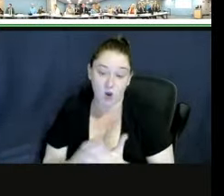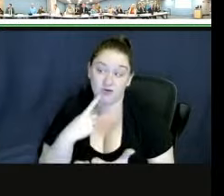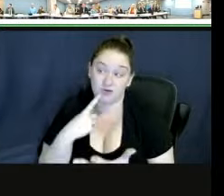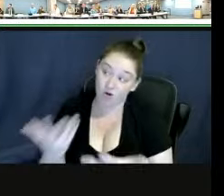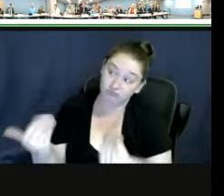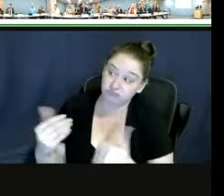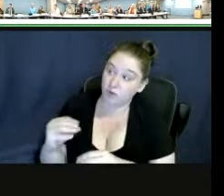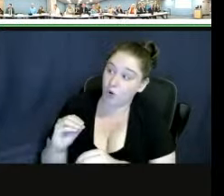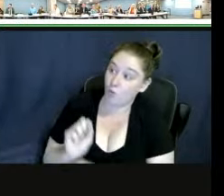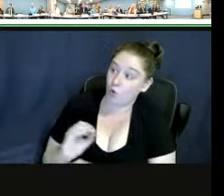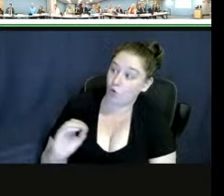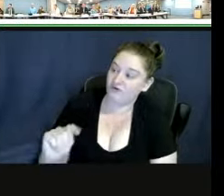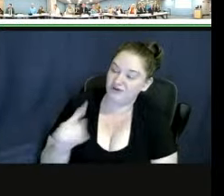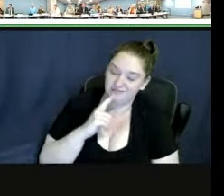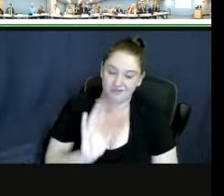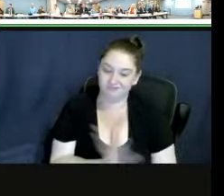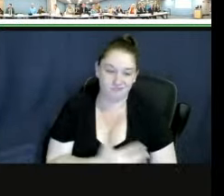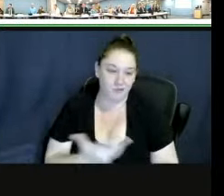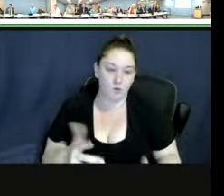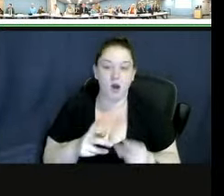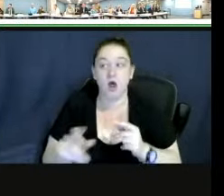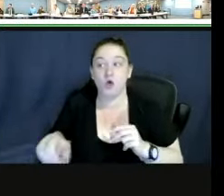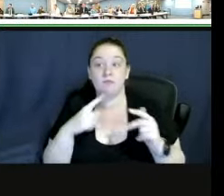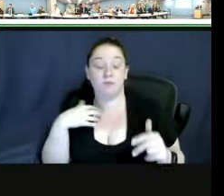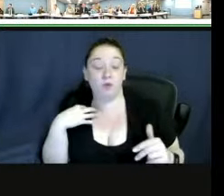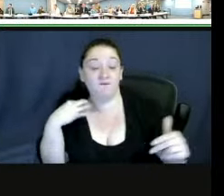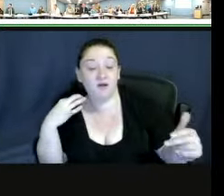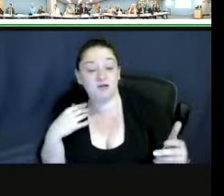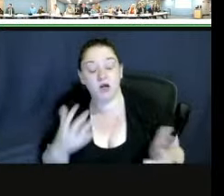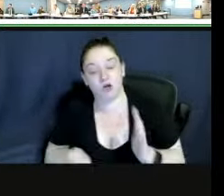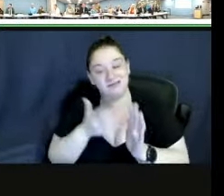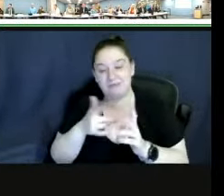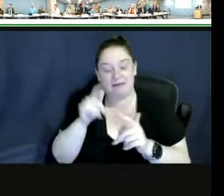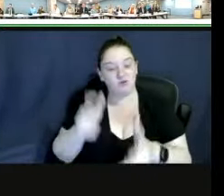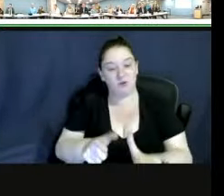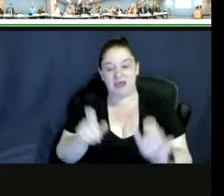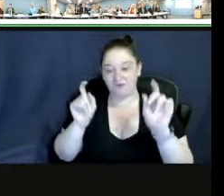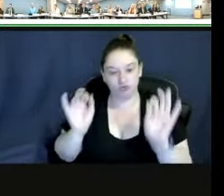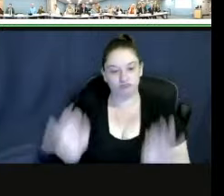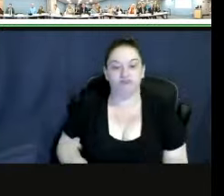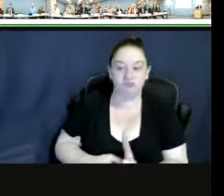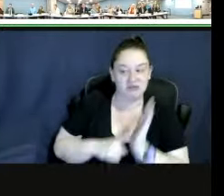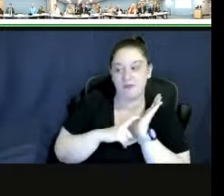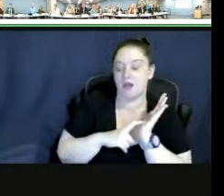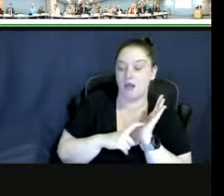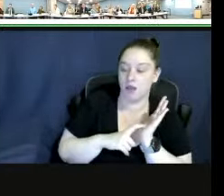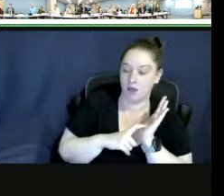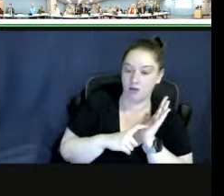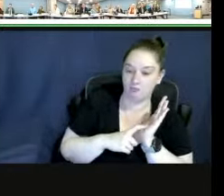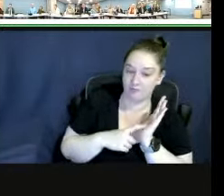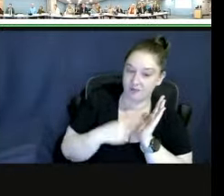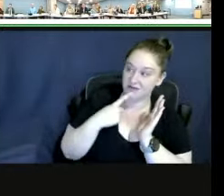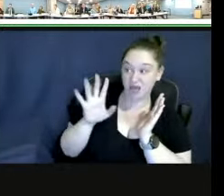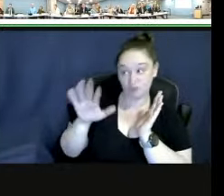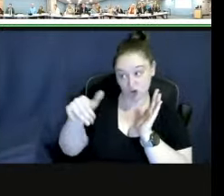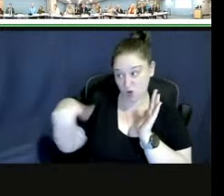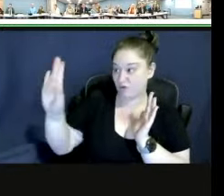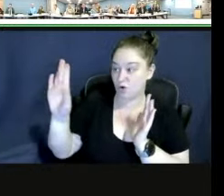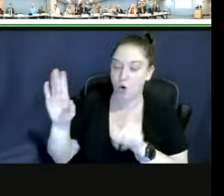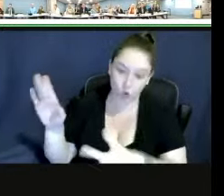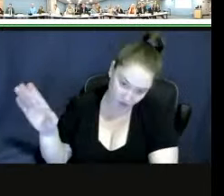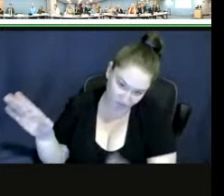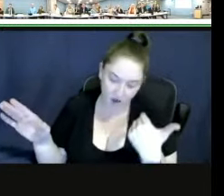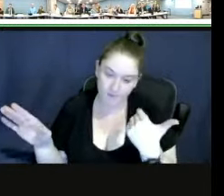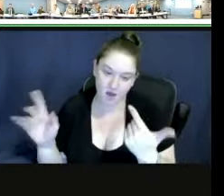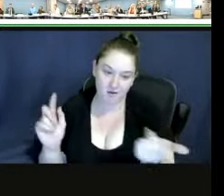I'm not interested. Some people volunteer, and then other times we have to mandatory people, hey, you're a captive audience, you're going off, you're gonna work another day.